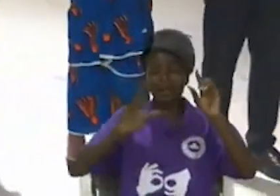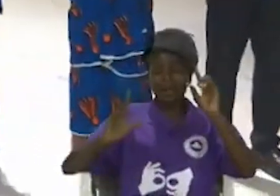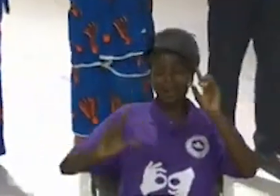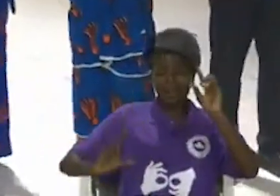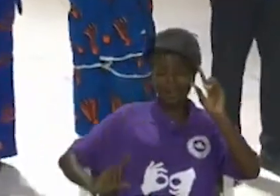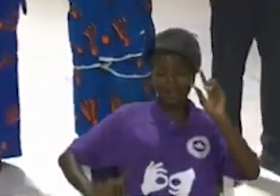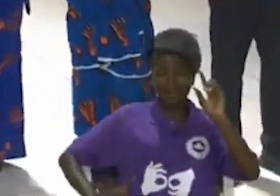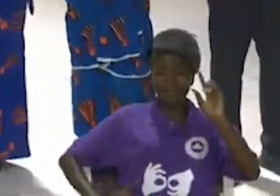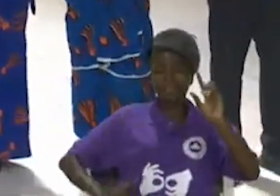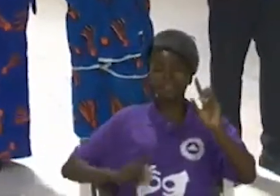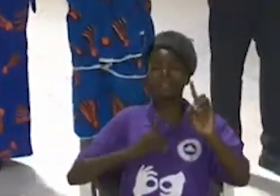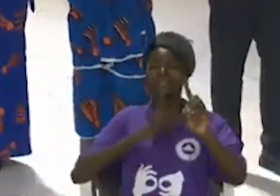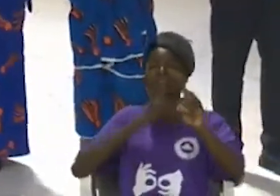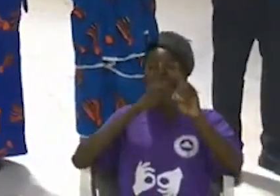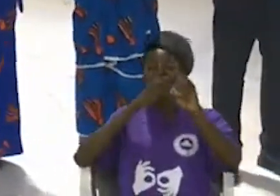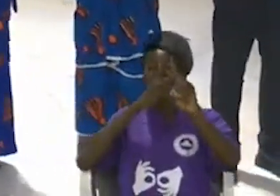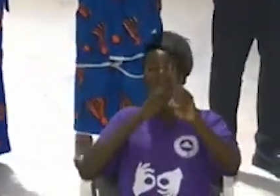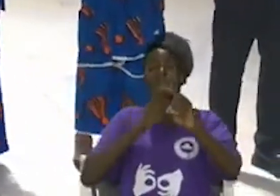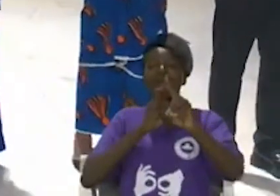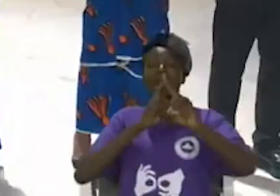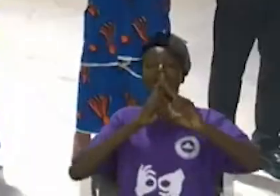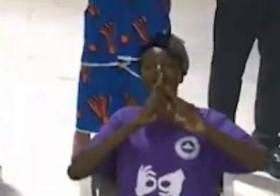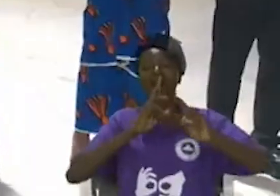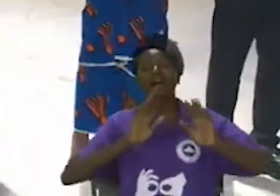worthy. Oh,